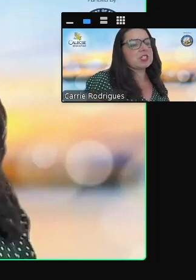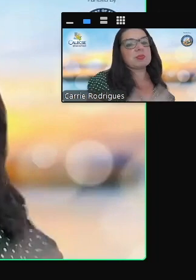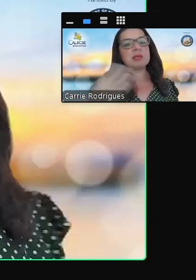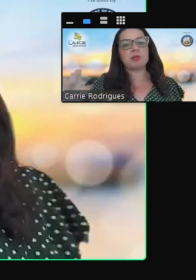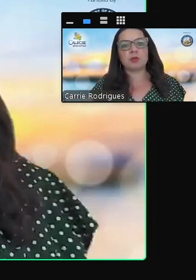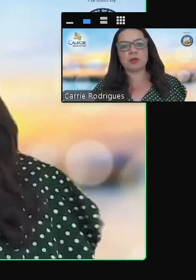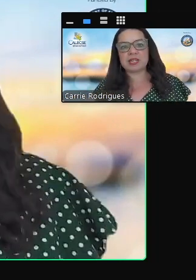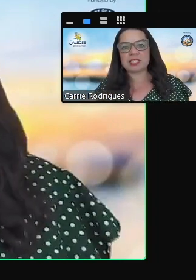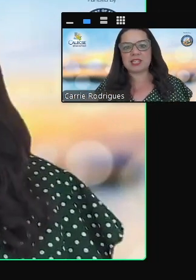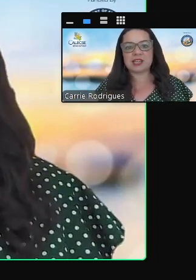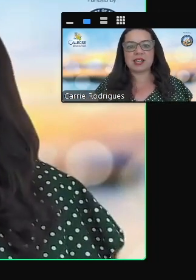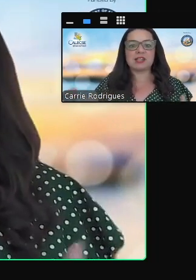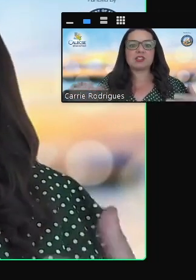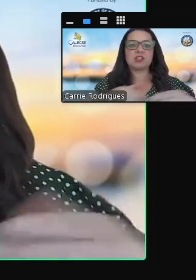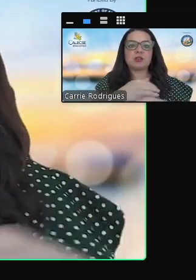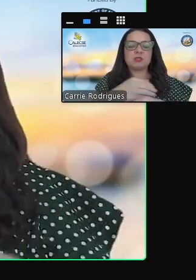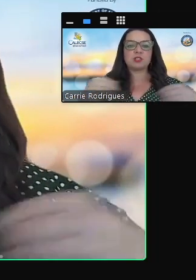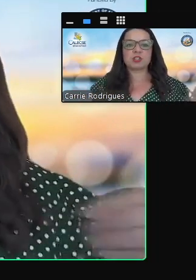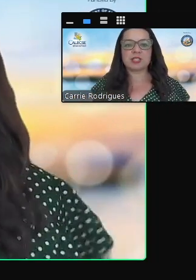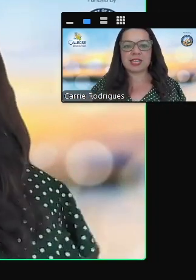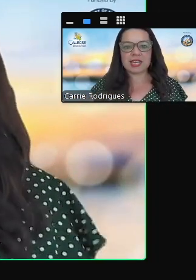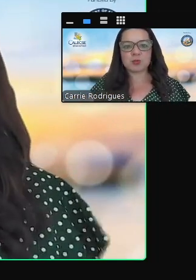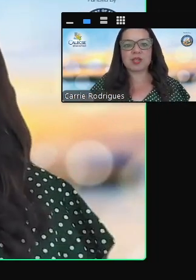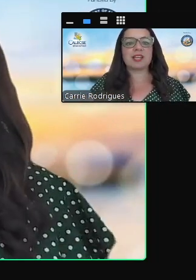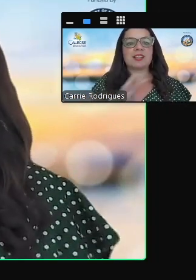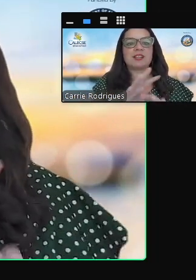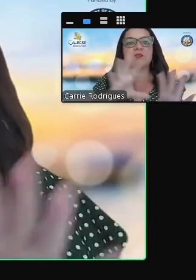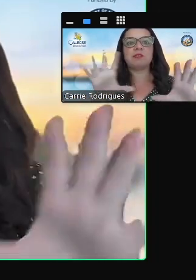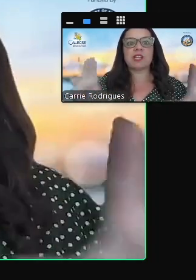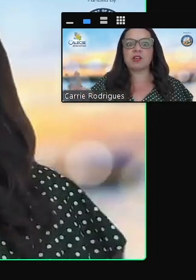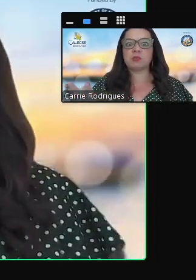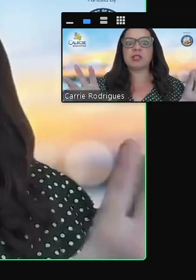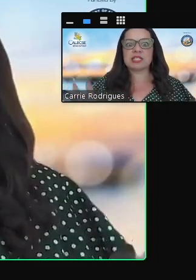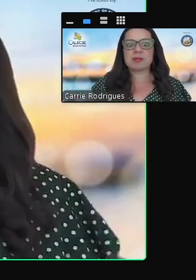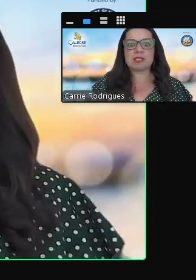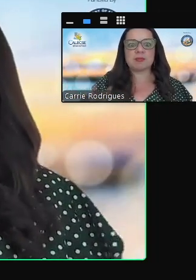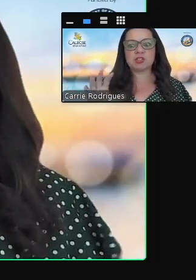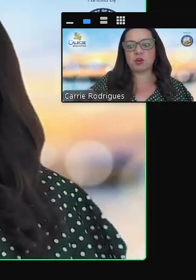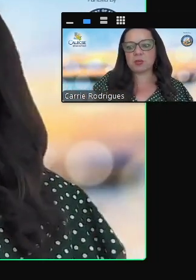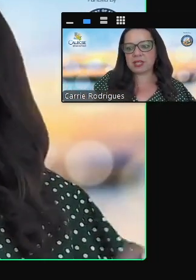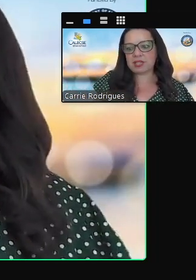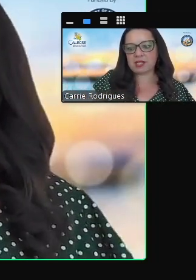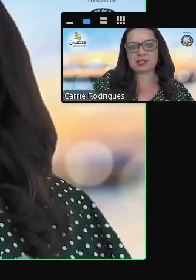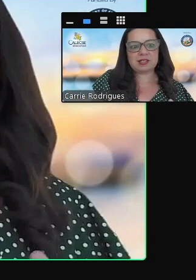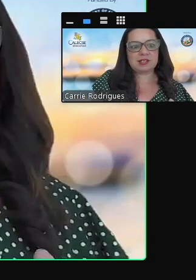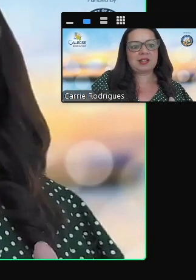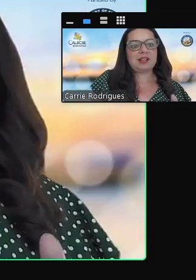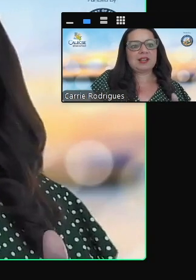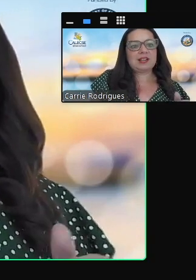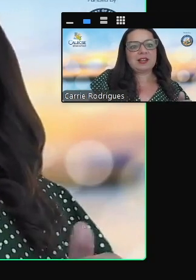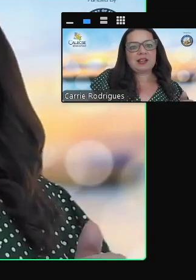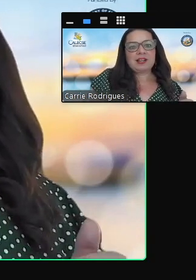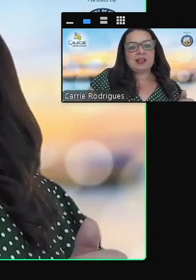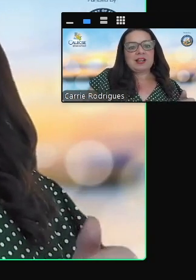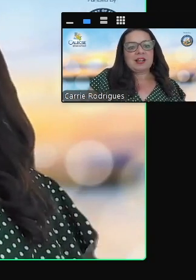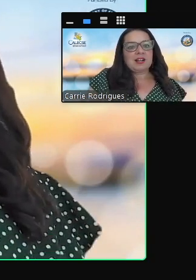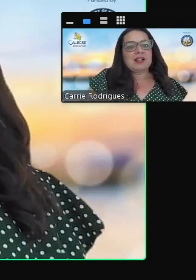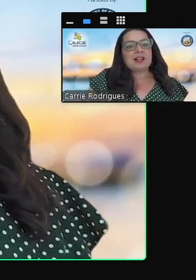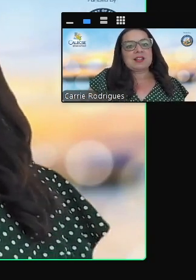object-oriented versus people-oriented and there's no social engagement, like the video really sums up so many things.